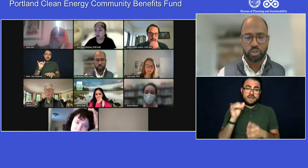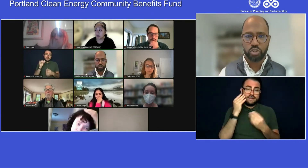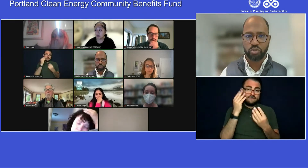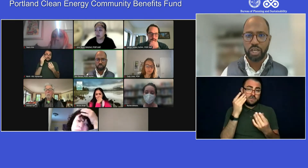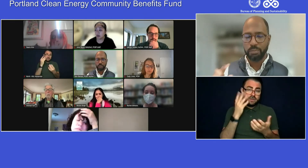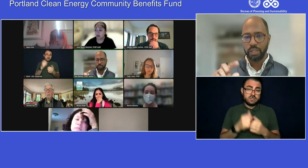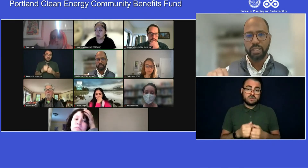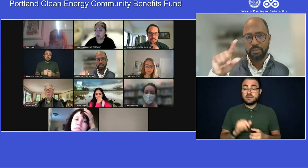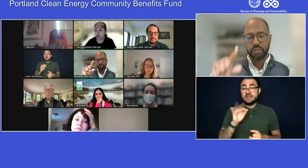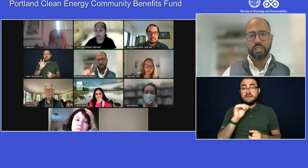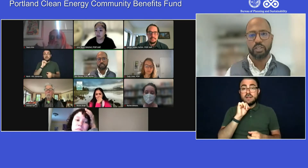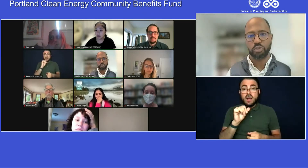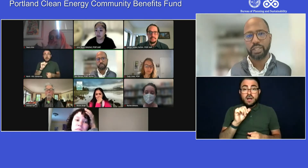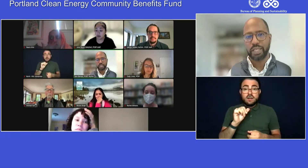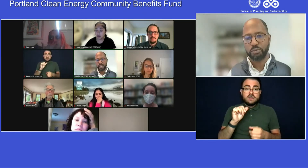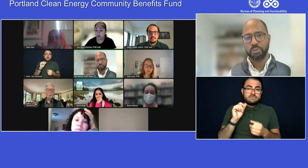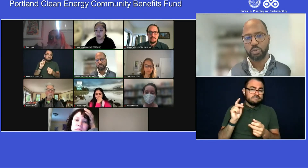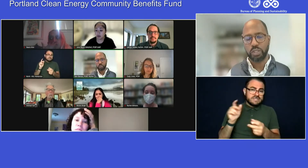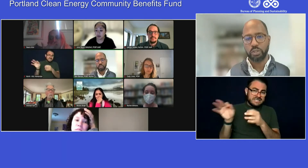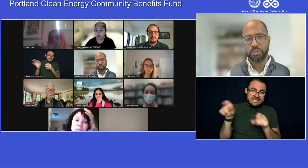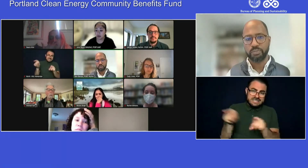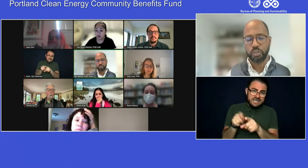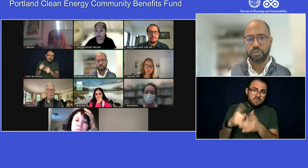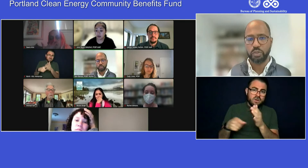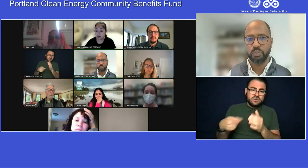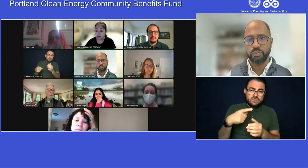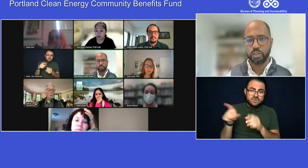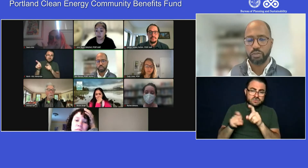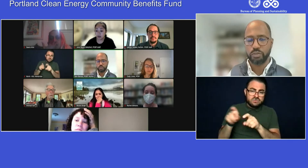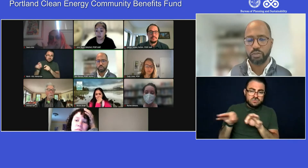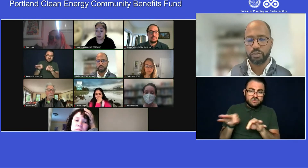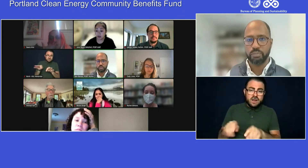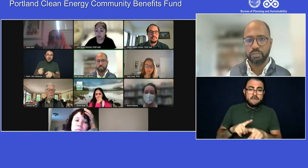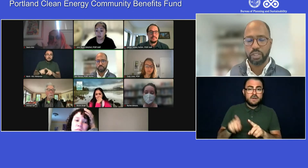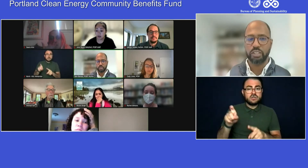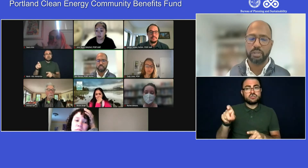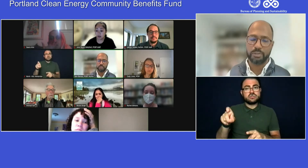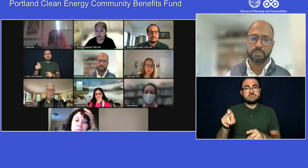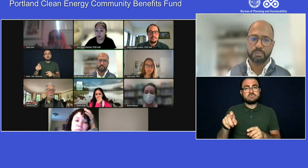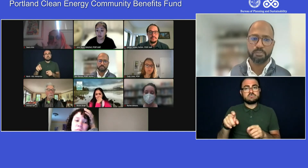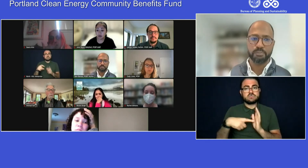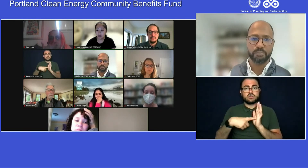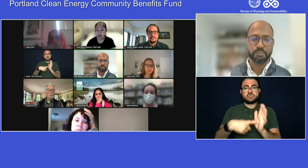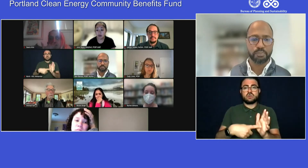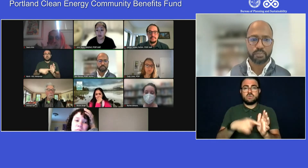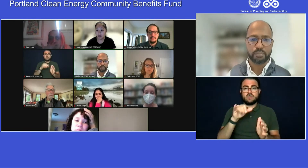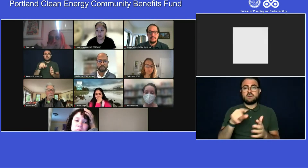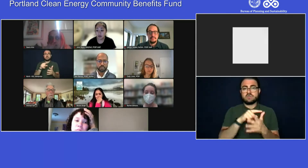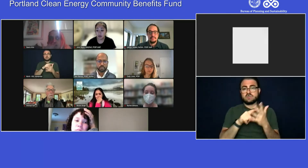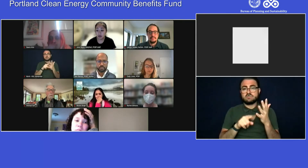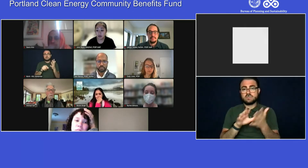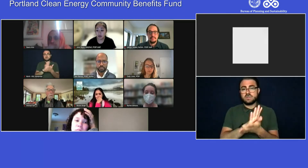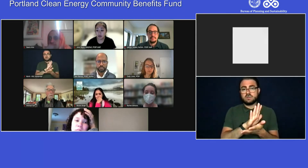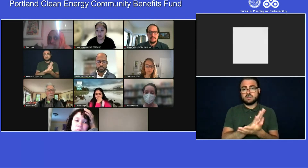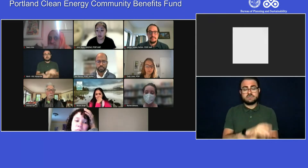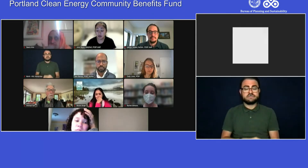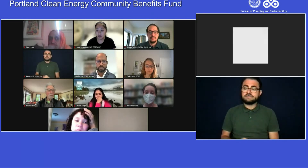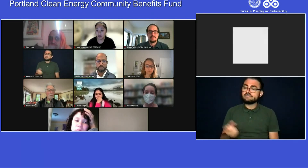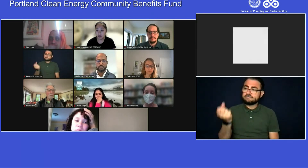not perfectly what you described, but it should be captured between those few different documents. Got it. Thank